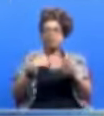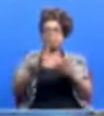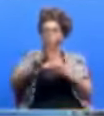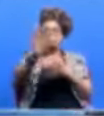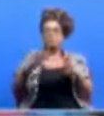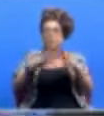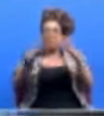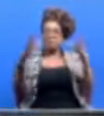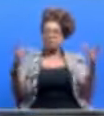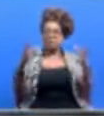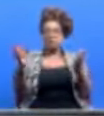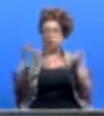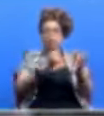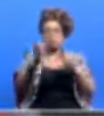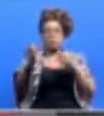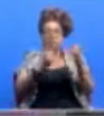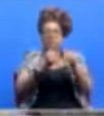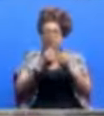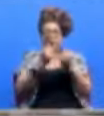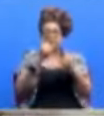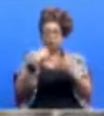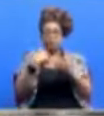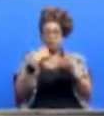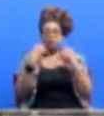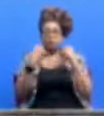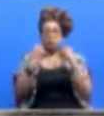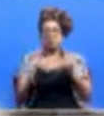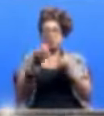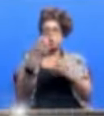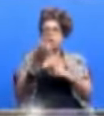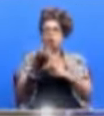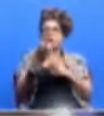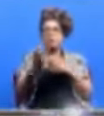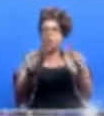drive that seeks to strengthen the Orange Democratic Movement Party.